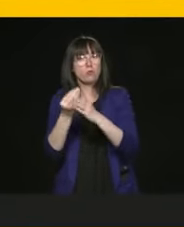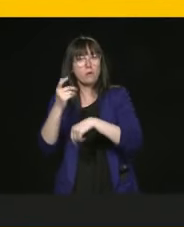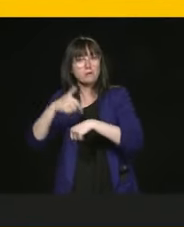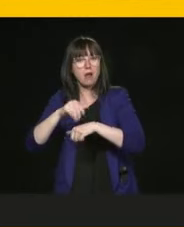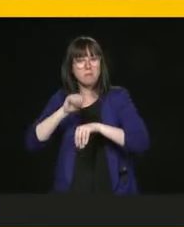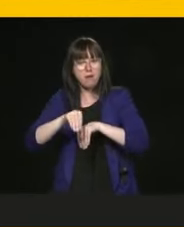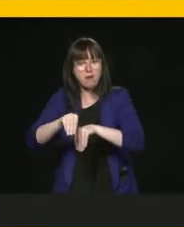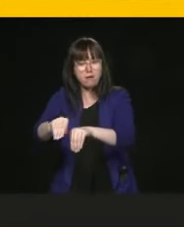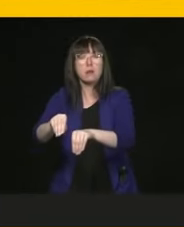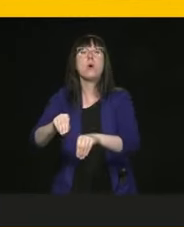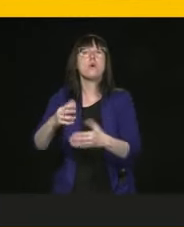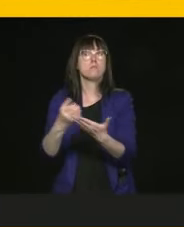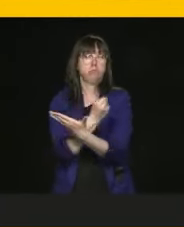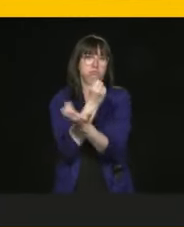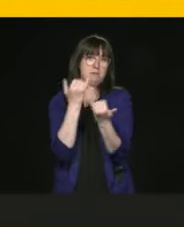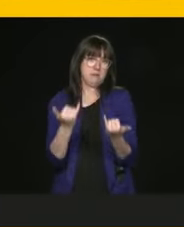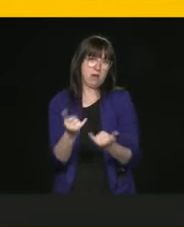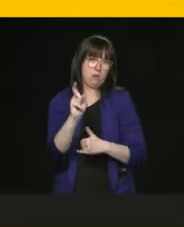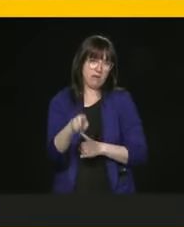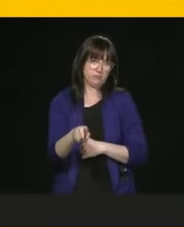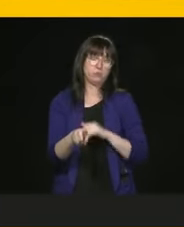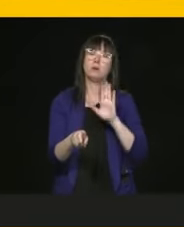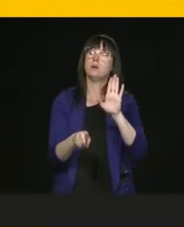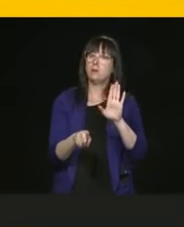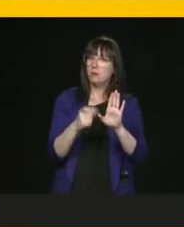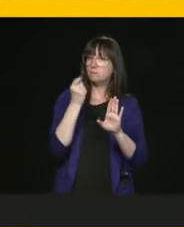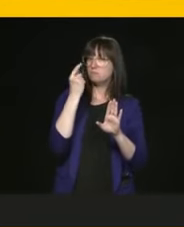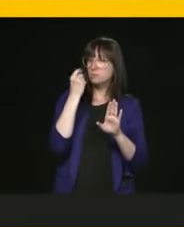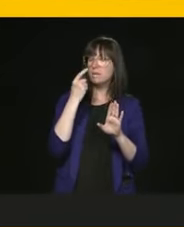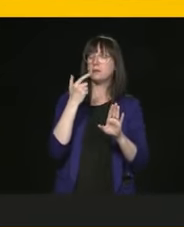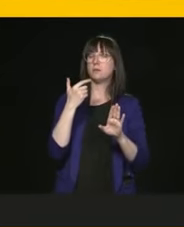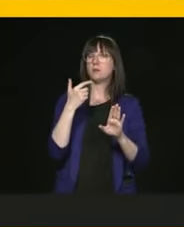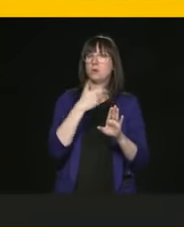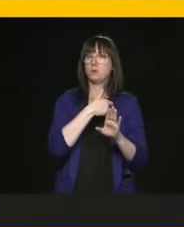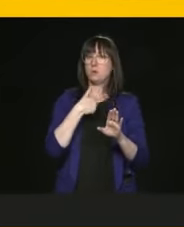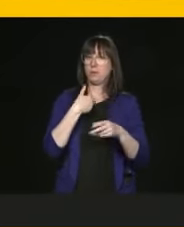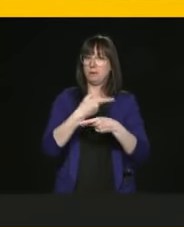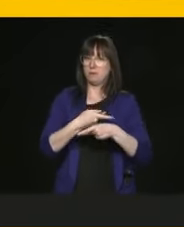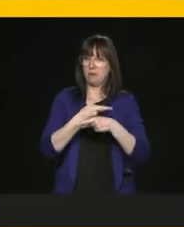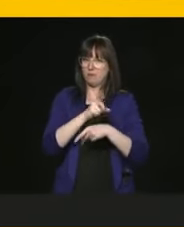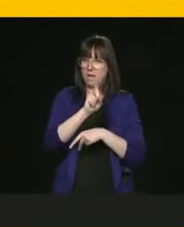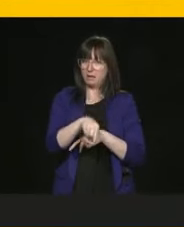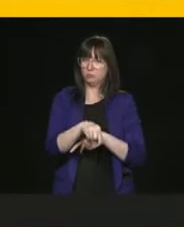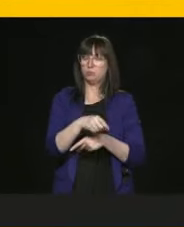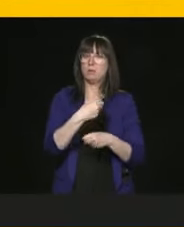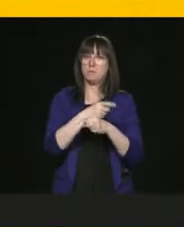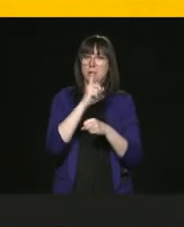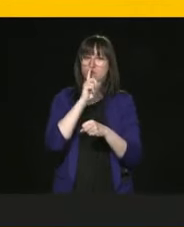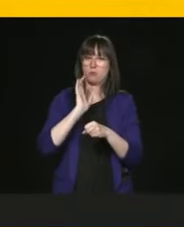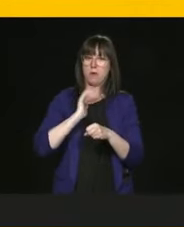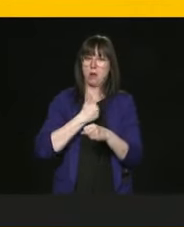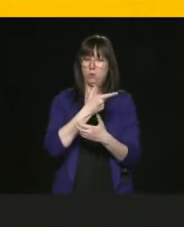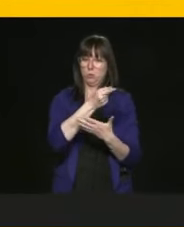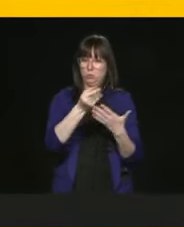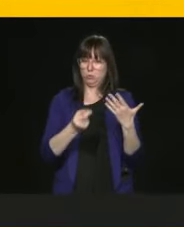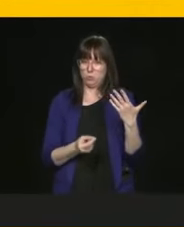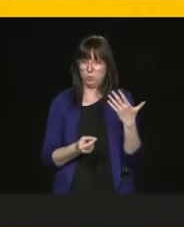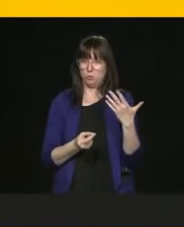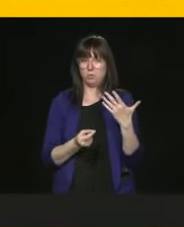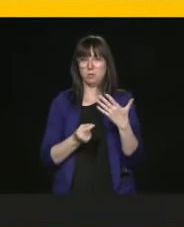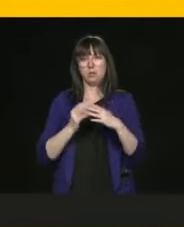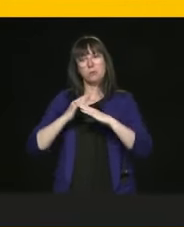season now. At the same time, we have to make sure we are doing things that are keeping